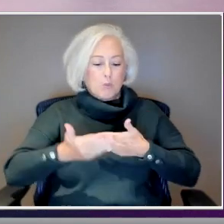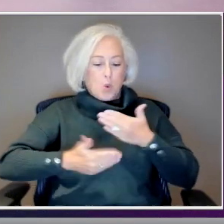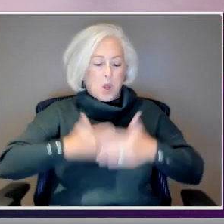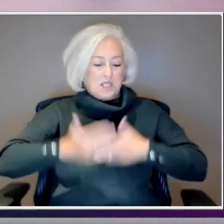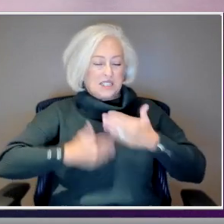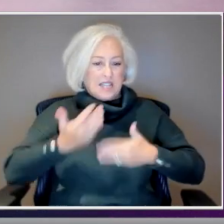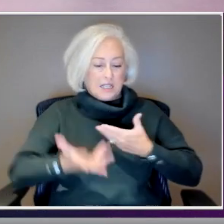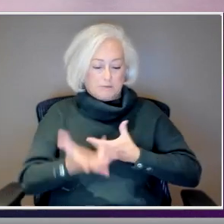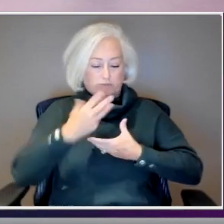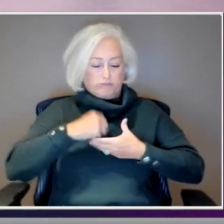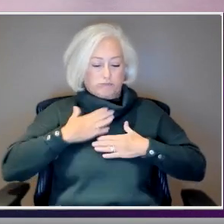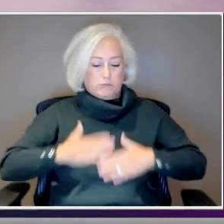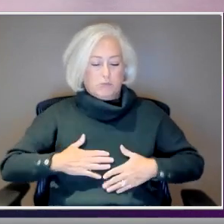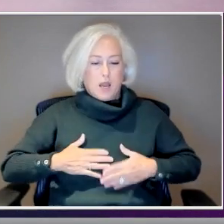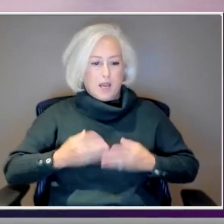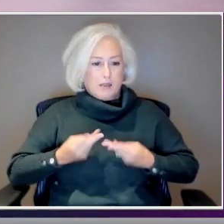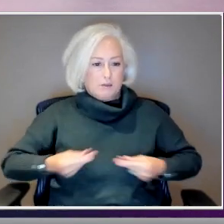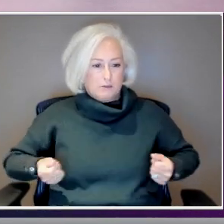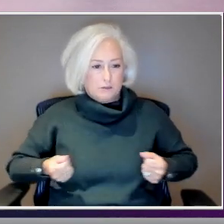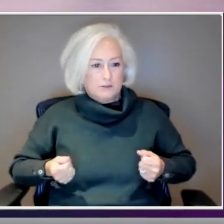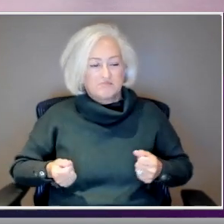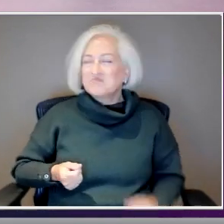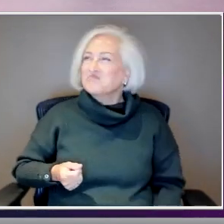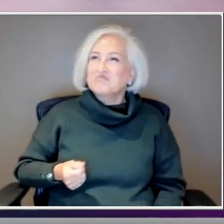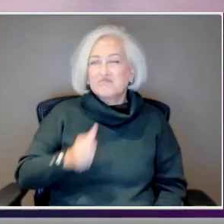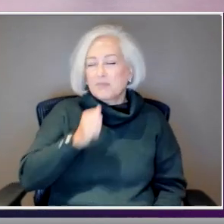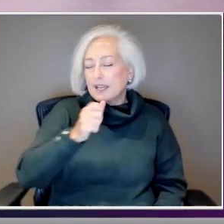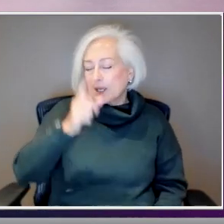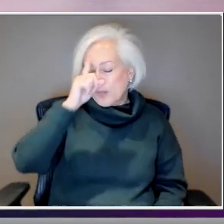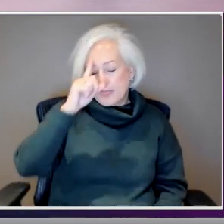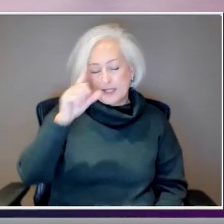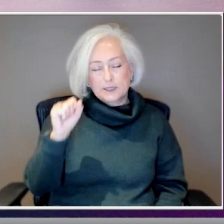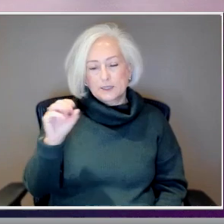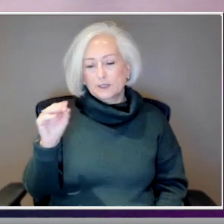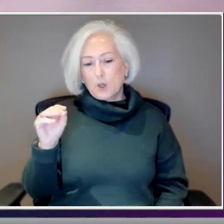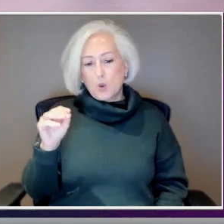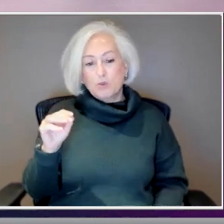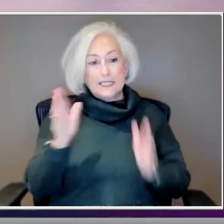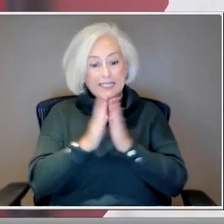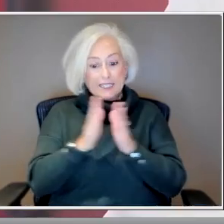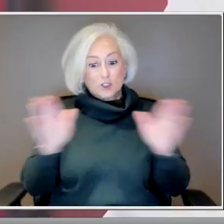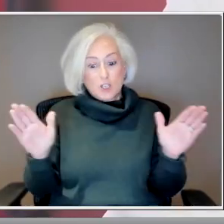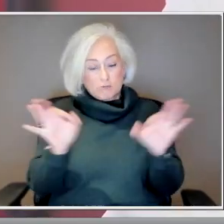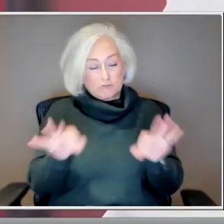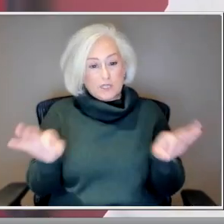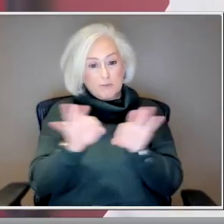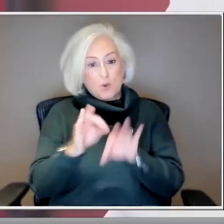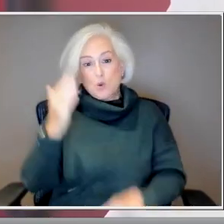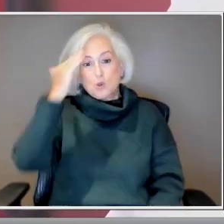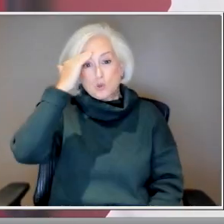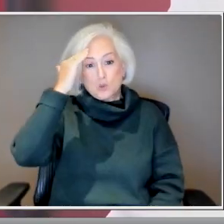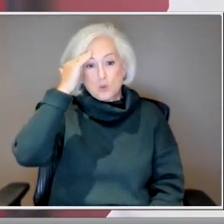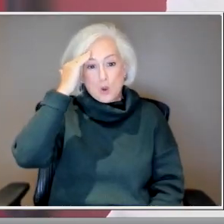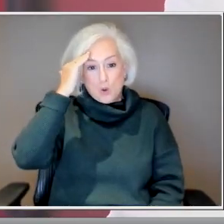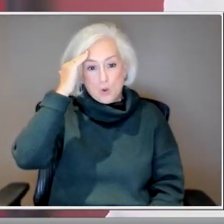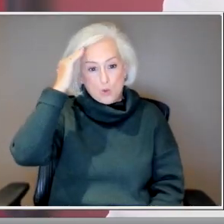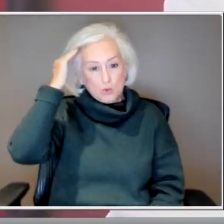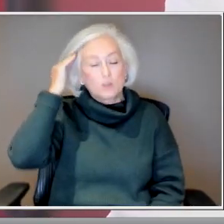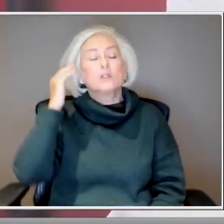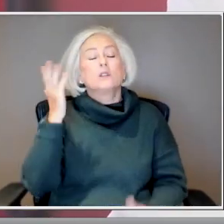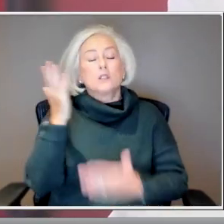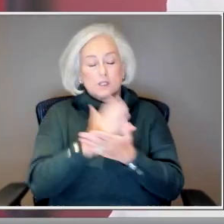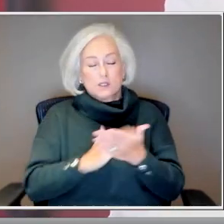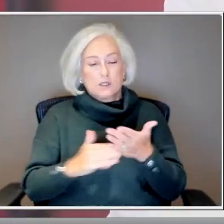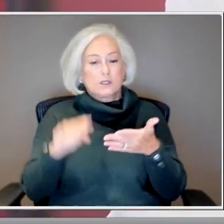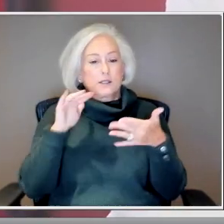Probably. I don't think so. I think just in general, being cognizant that, as we mentioned some of the studies, even patients that